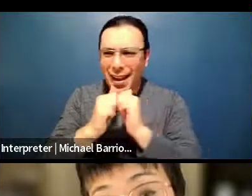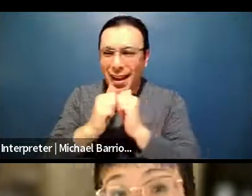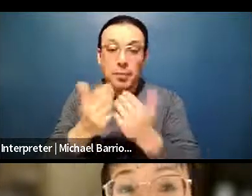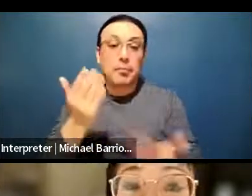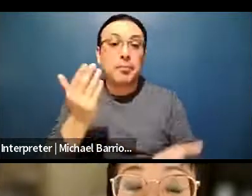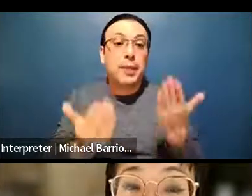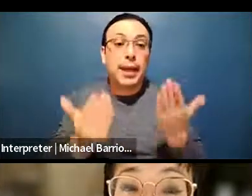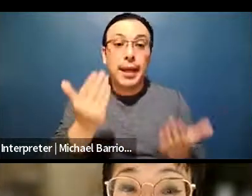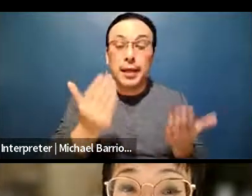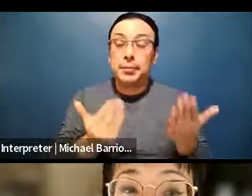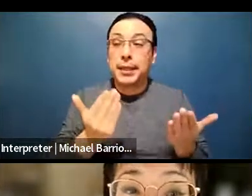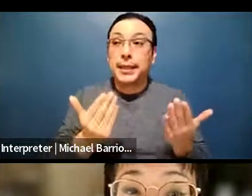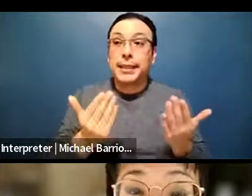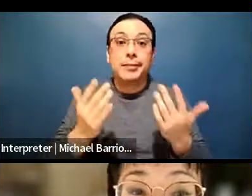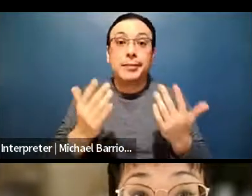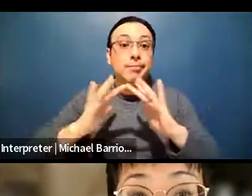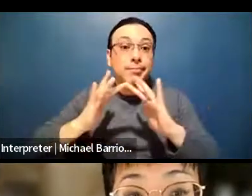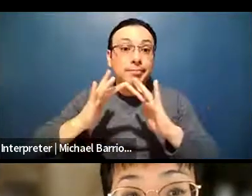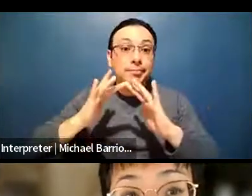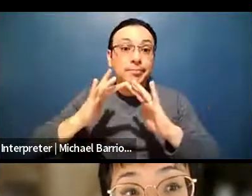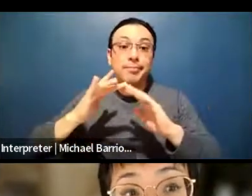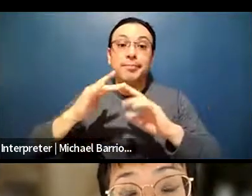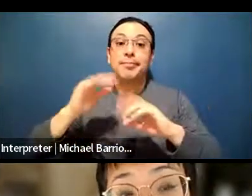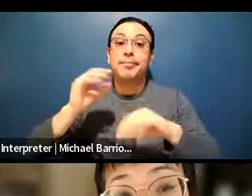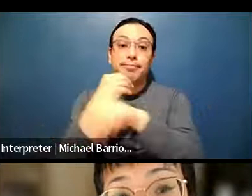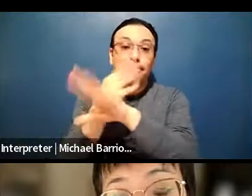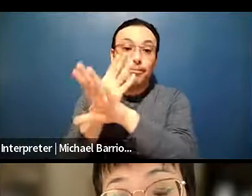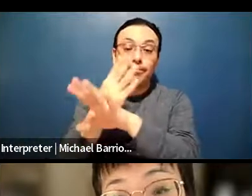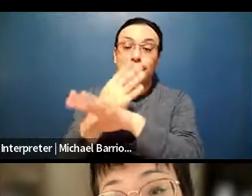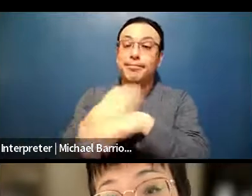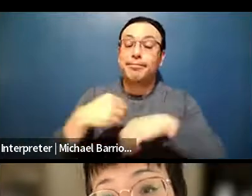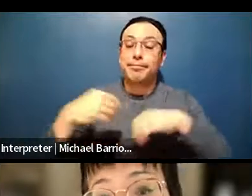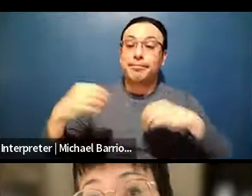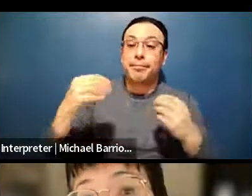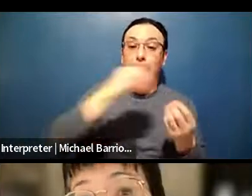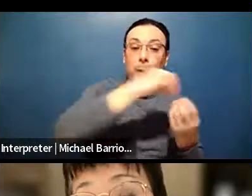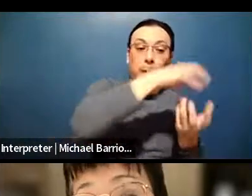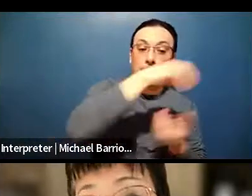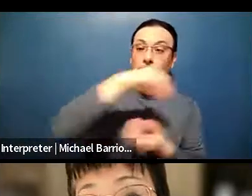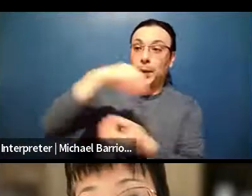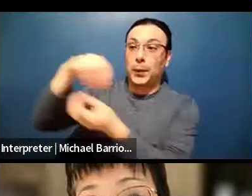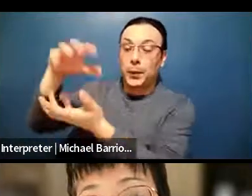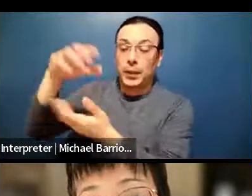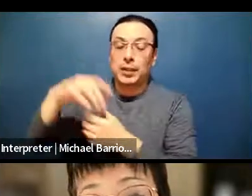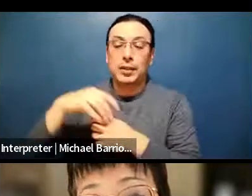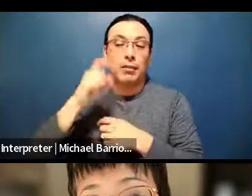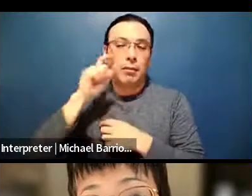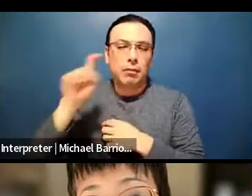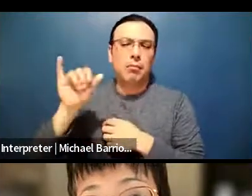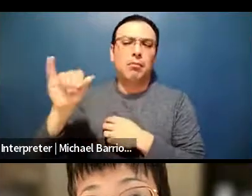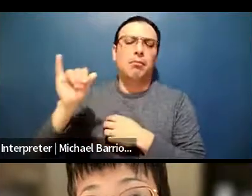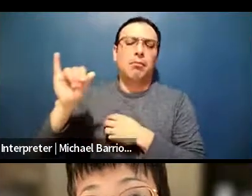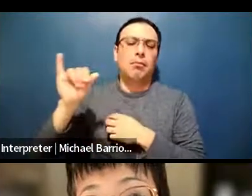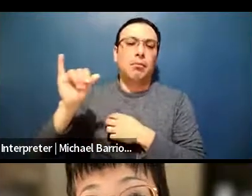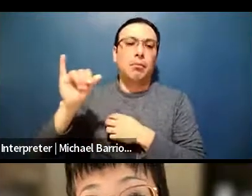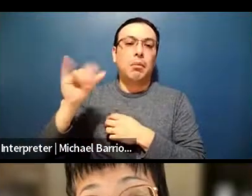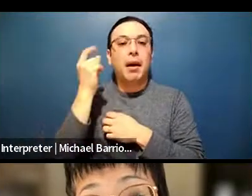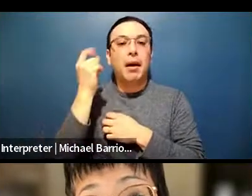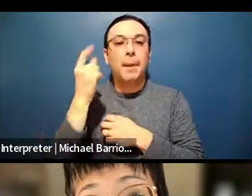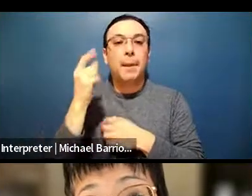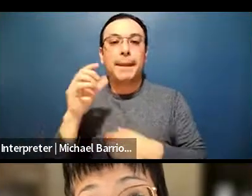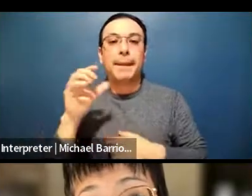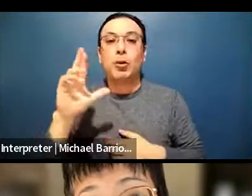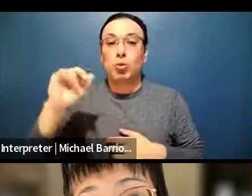glance or a shift in tone. But I think it is one potential crip and trans ethic to not just